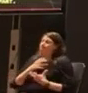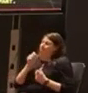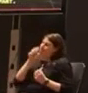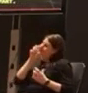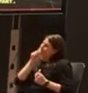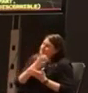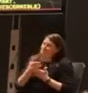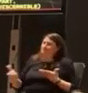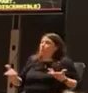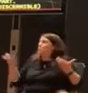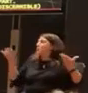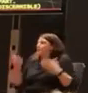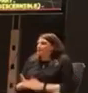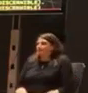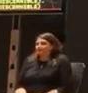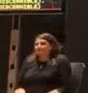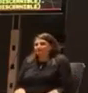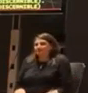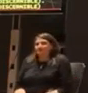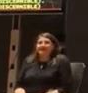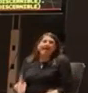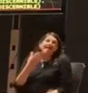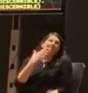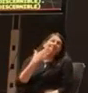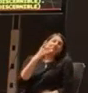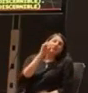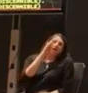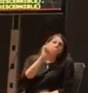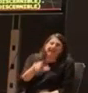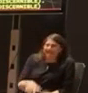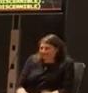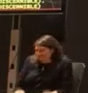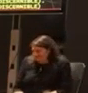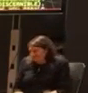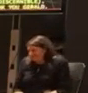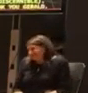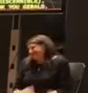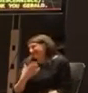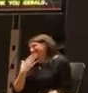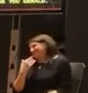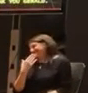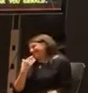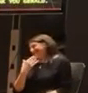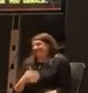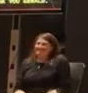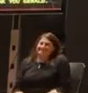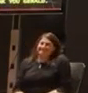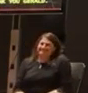Your other great grandson. Thank you, Darrow. That's my other great grandson.